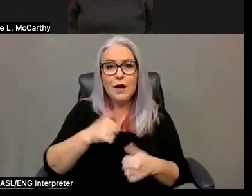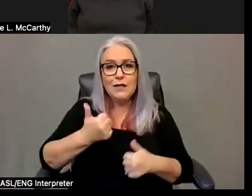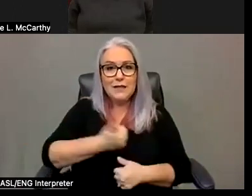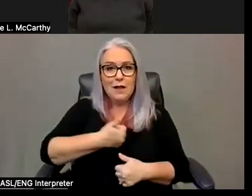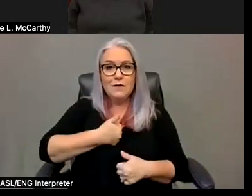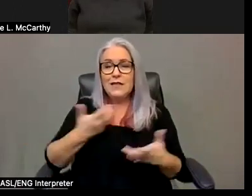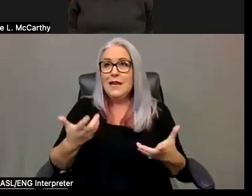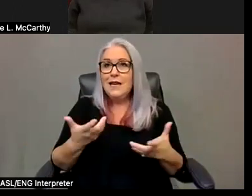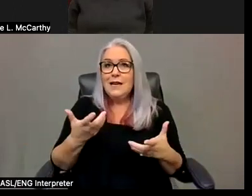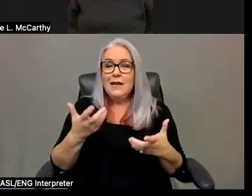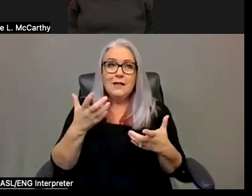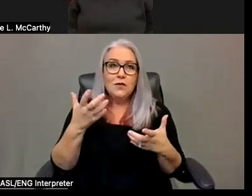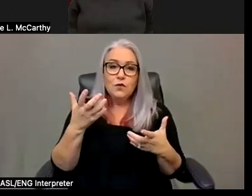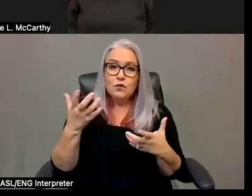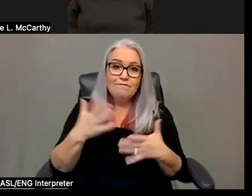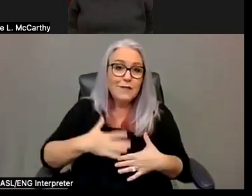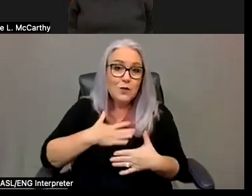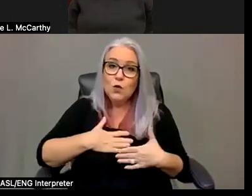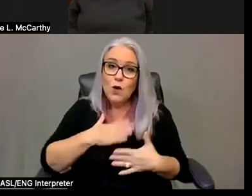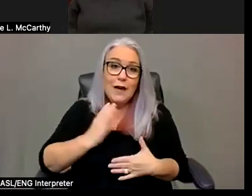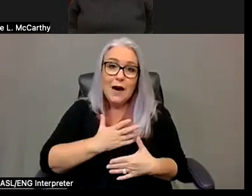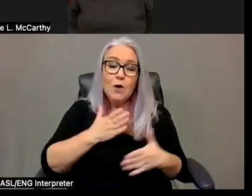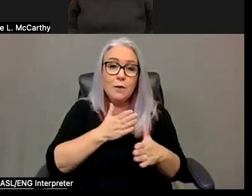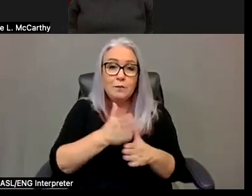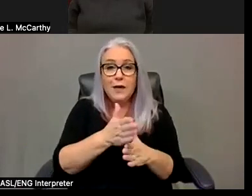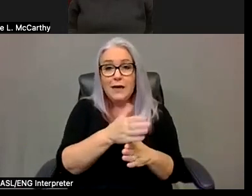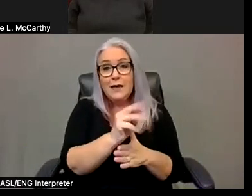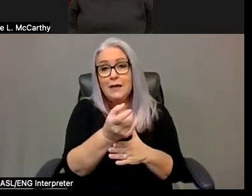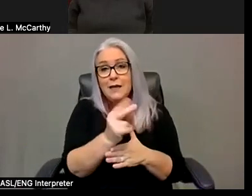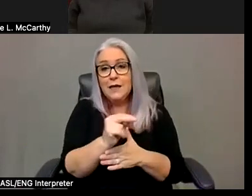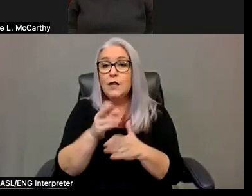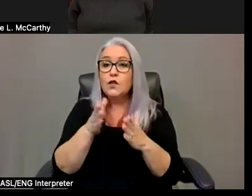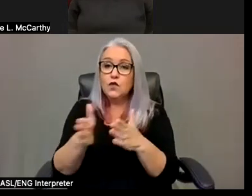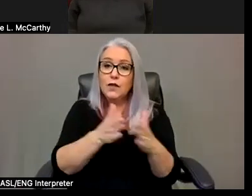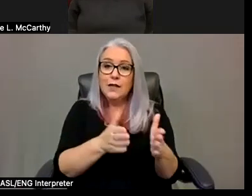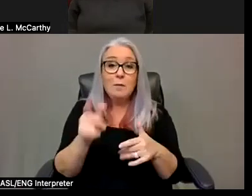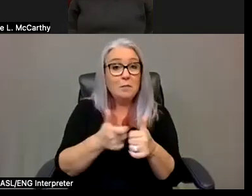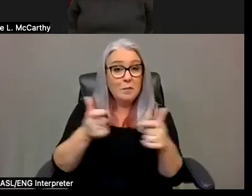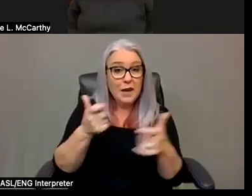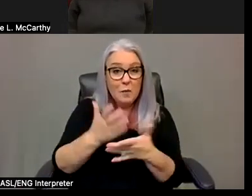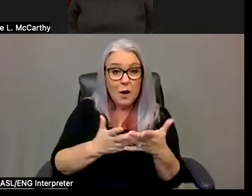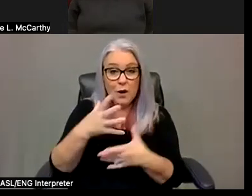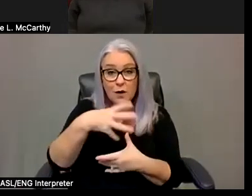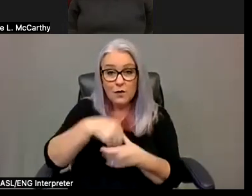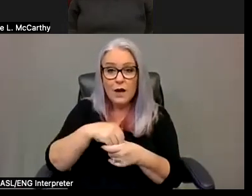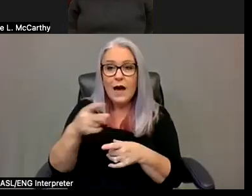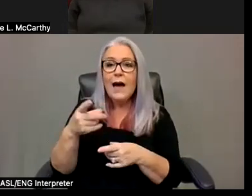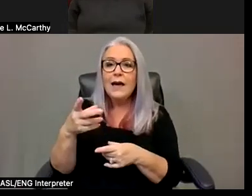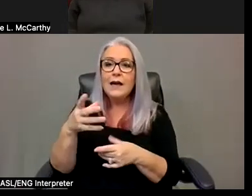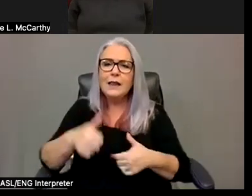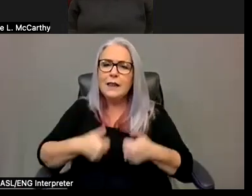Main Street. And I will also say this, a big part of why I came here and I live in the inner